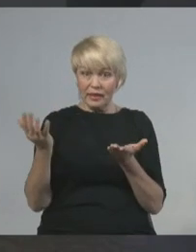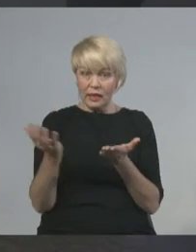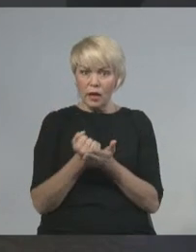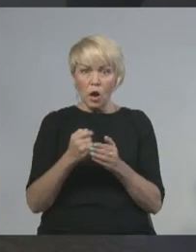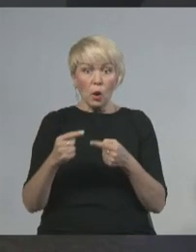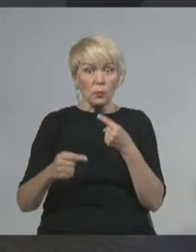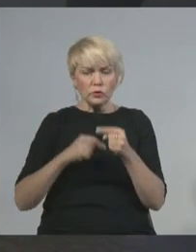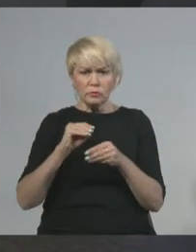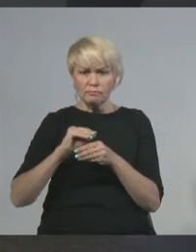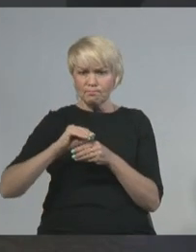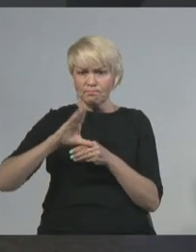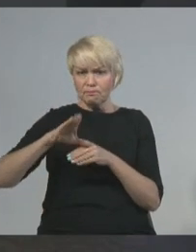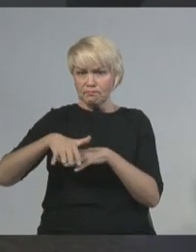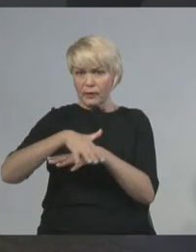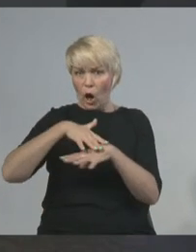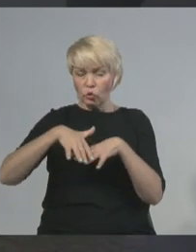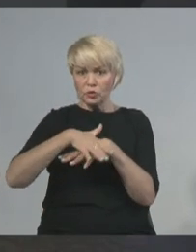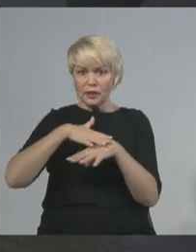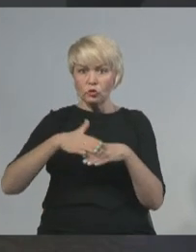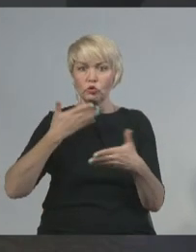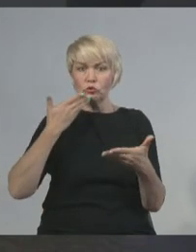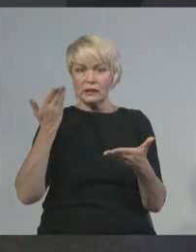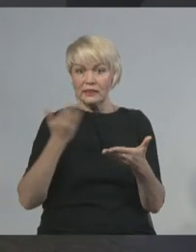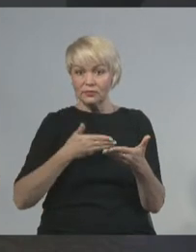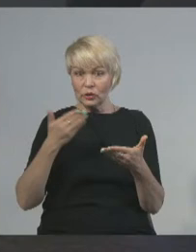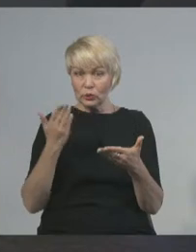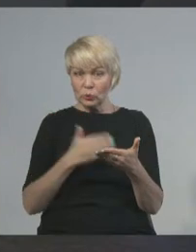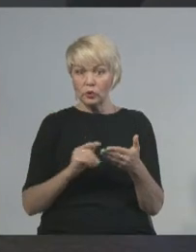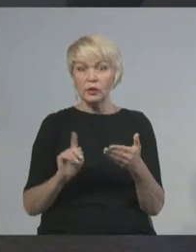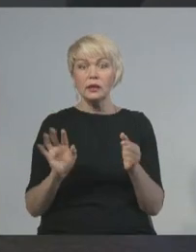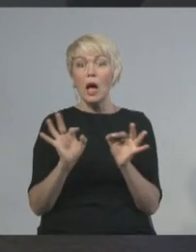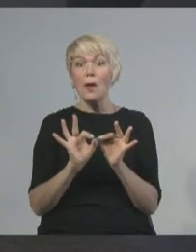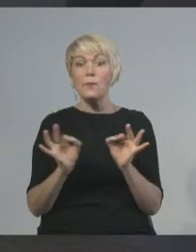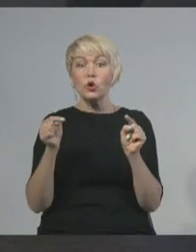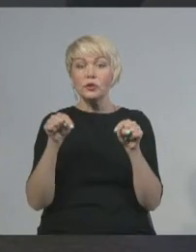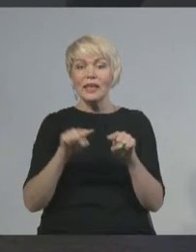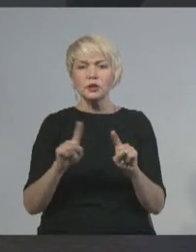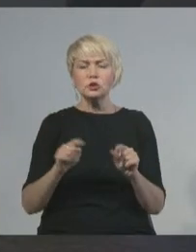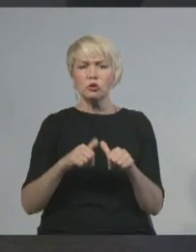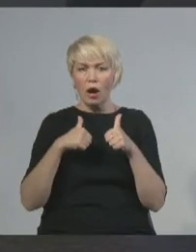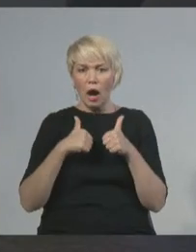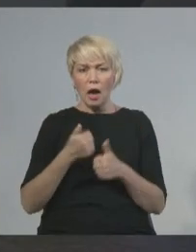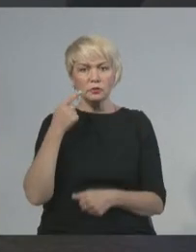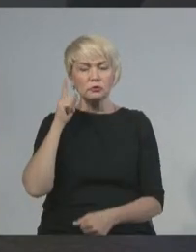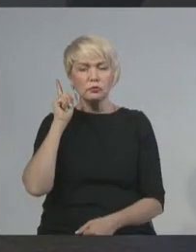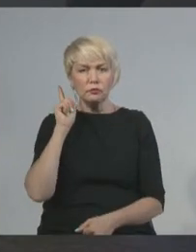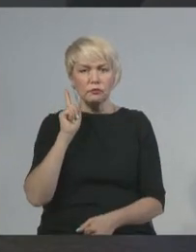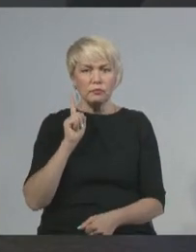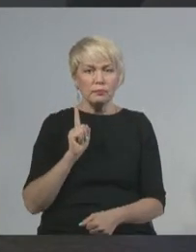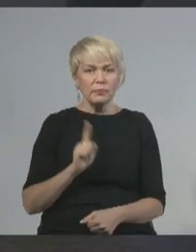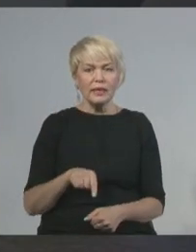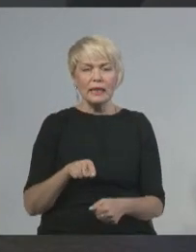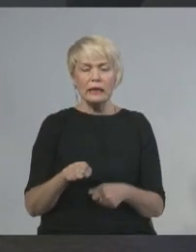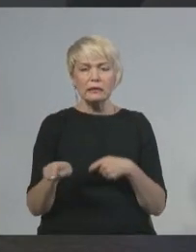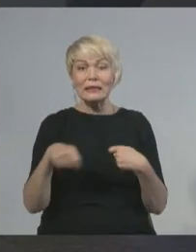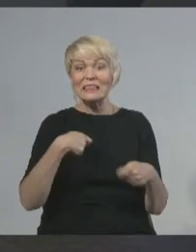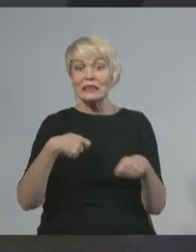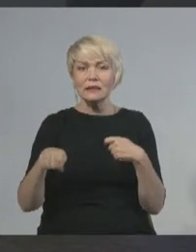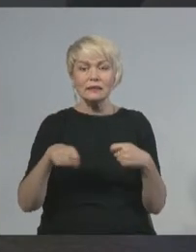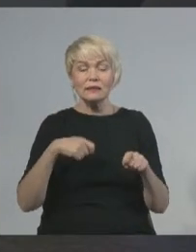you are increasing your audience all the time you report a lot that you can distribute very